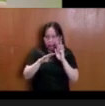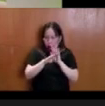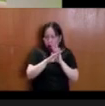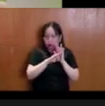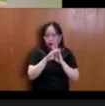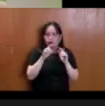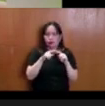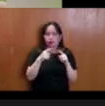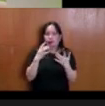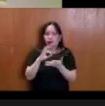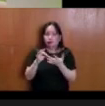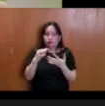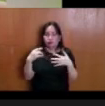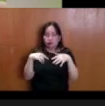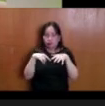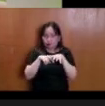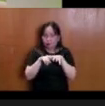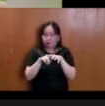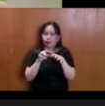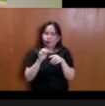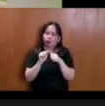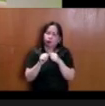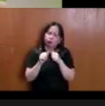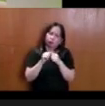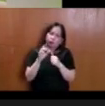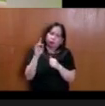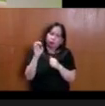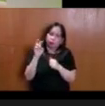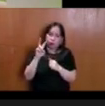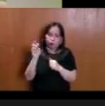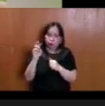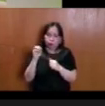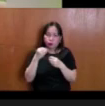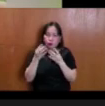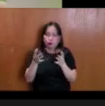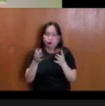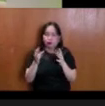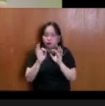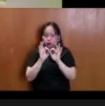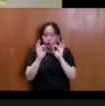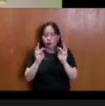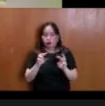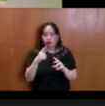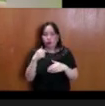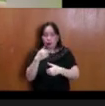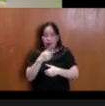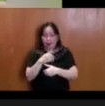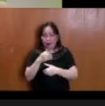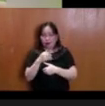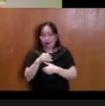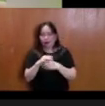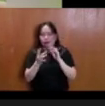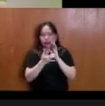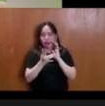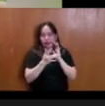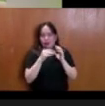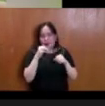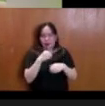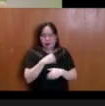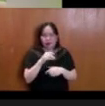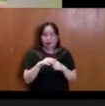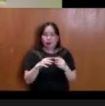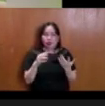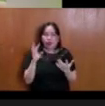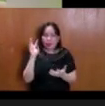in December 2020 when we released the framework for digital banks. So we now have 6